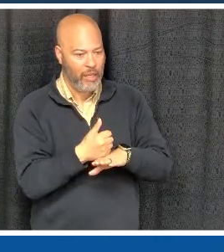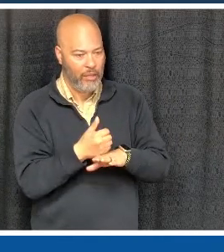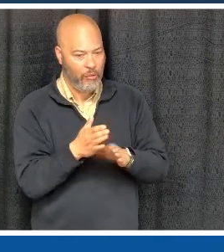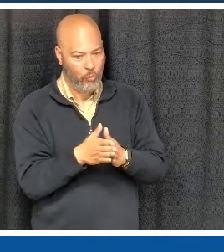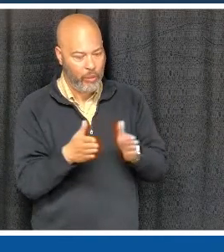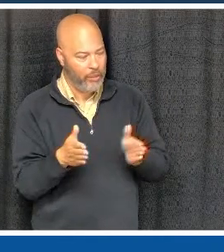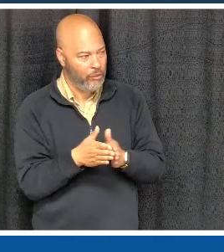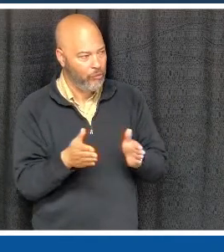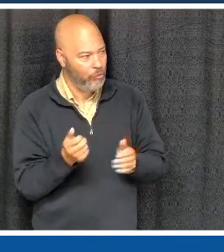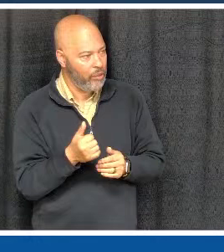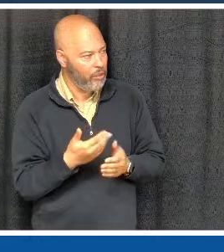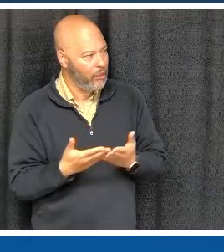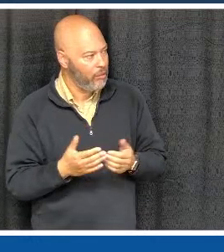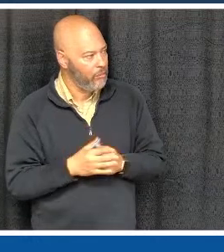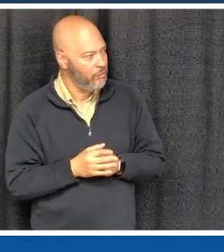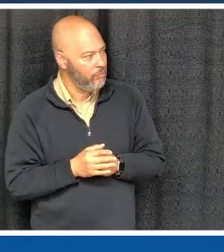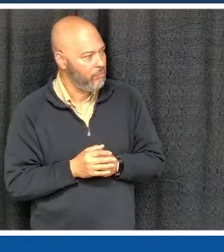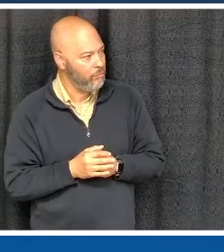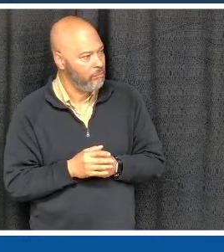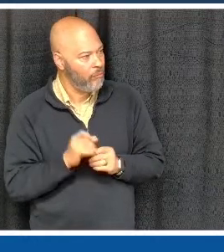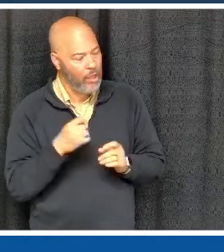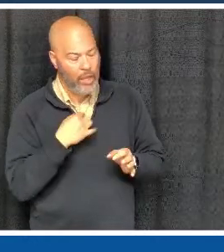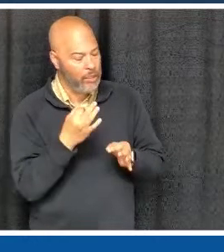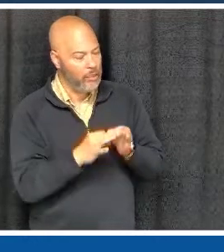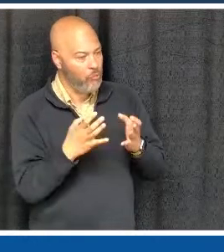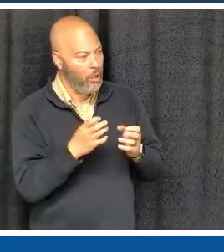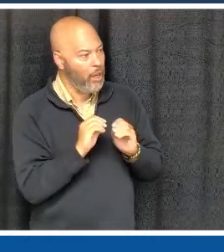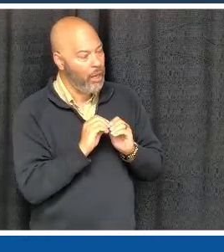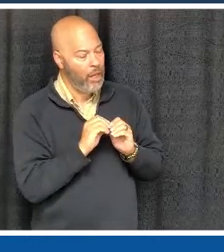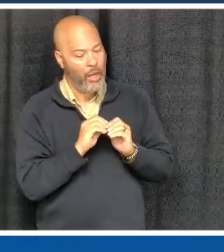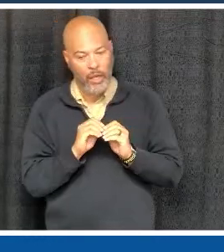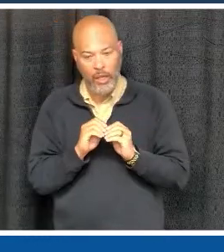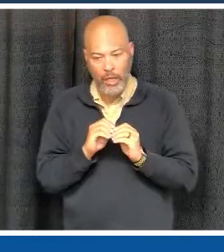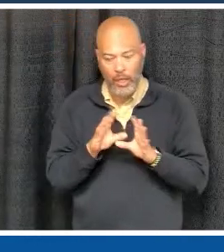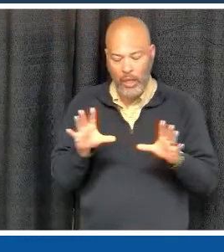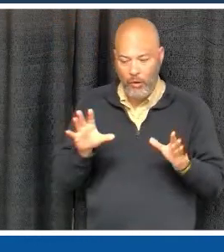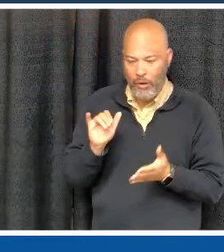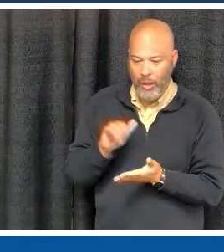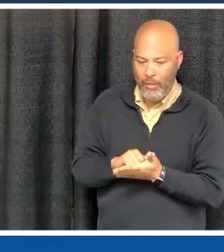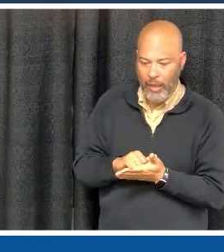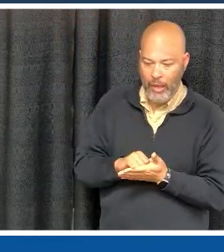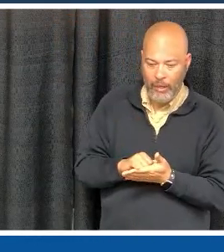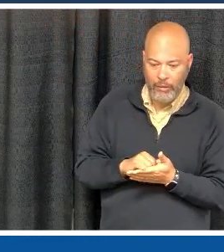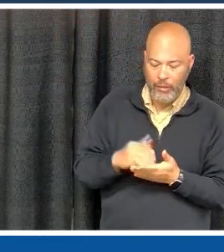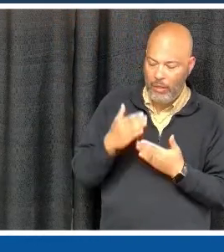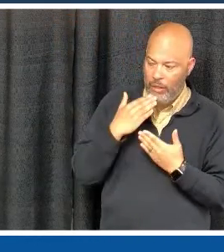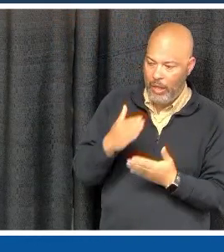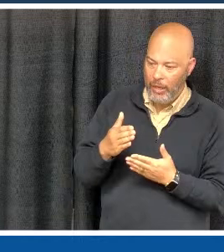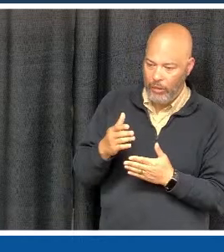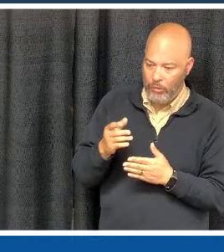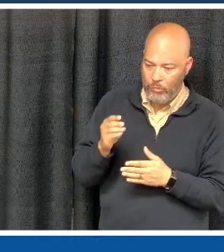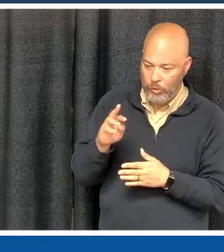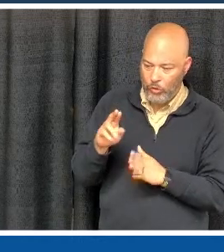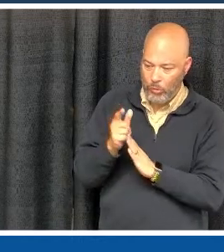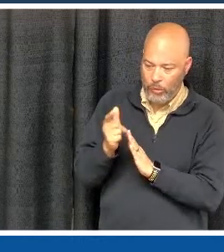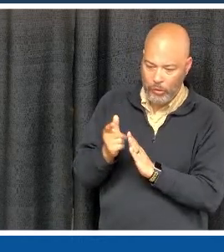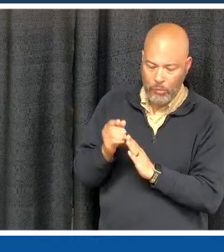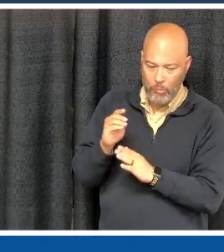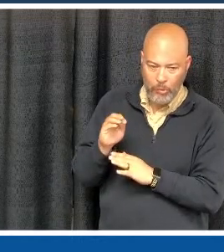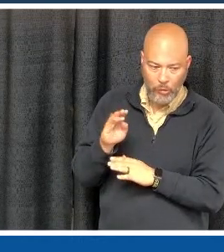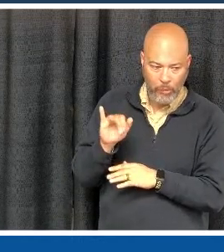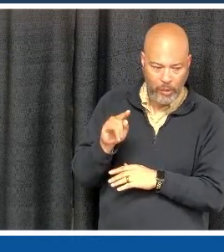department. Okay, just wanted to clarify that. Thank you. Thank you, Mr. Bittner. Thank you very much,